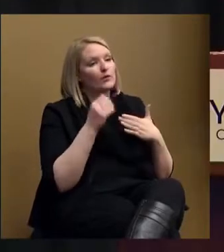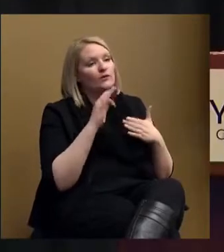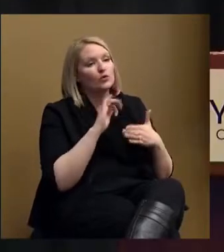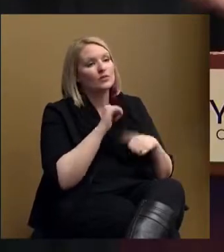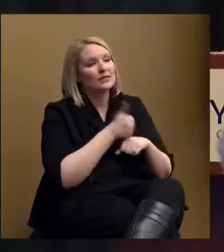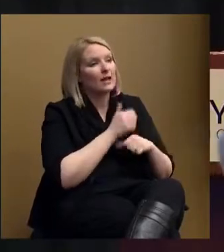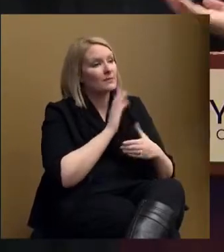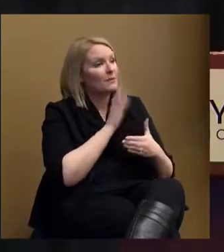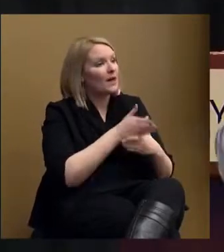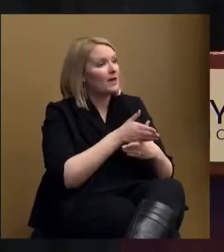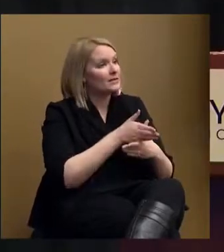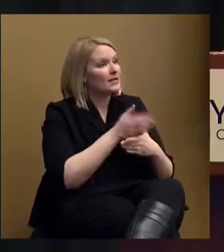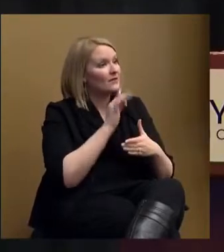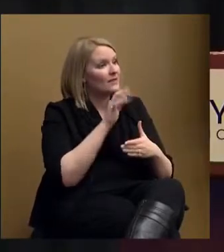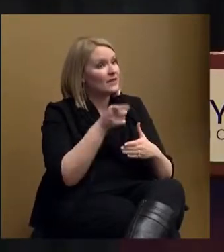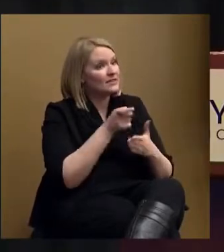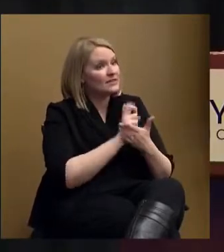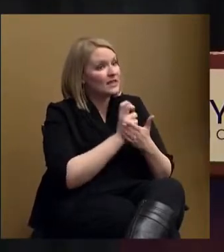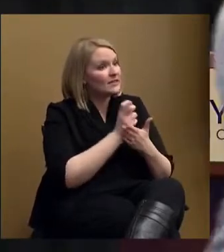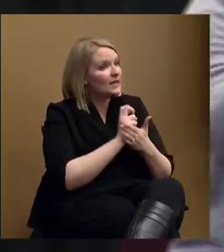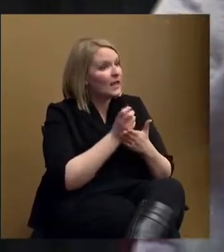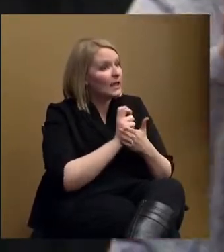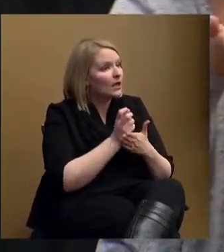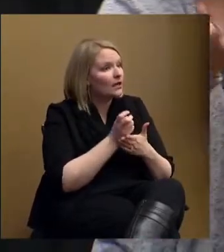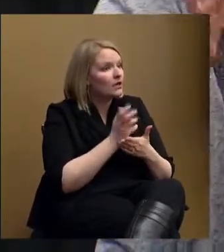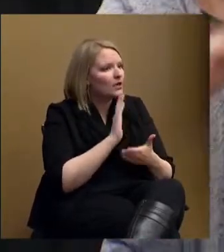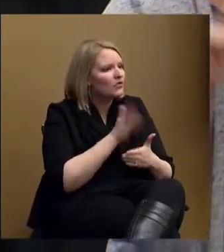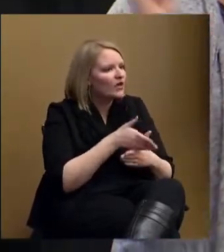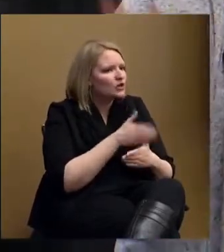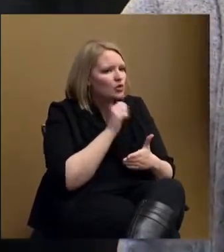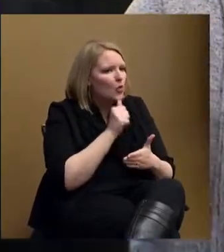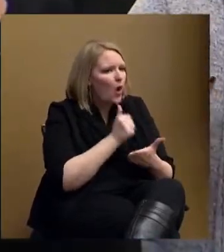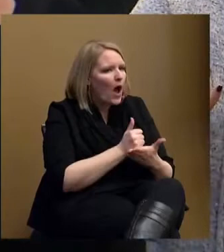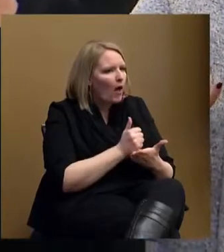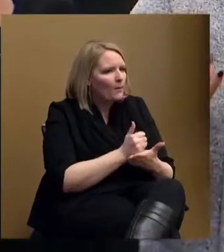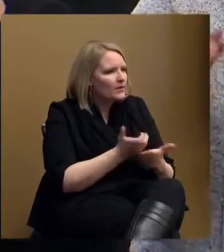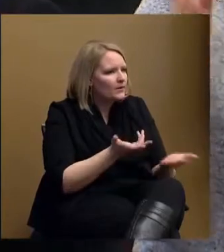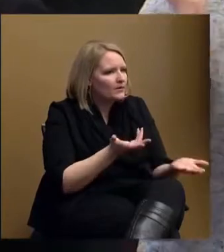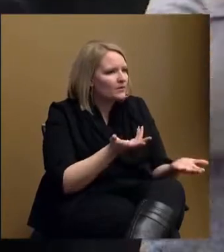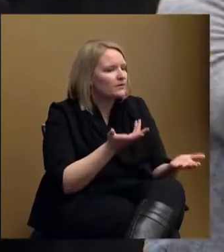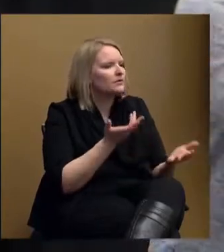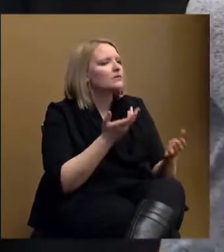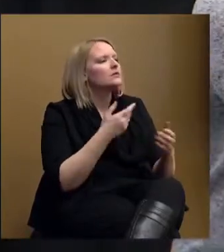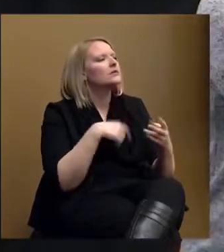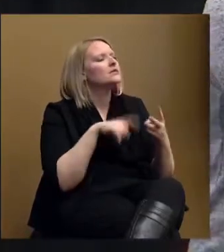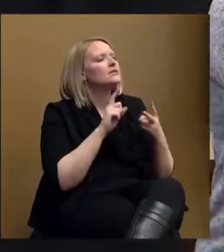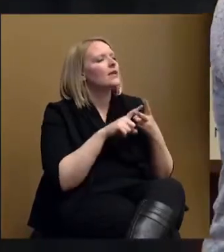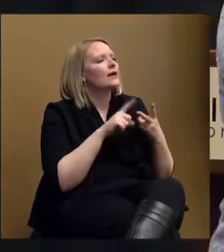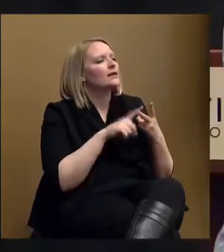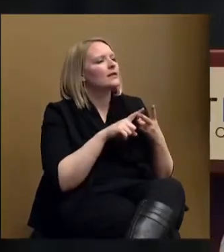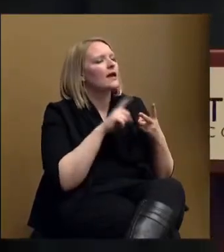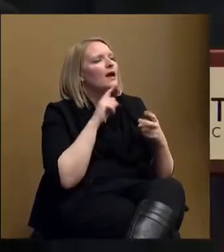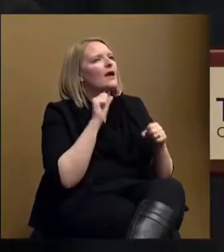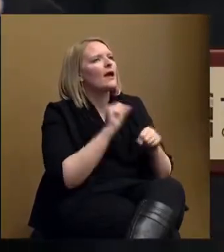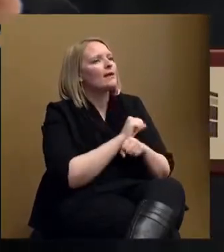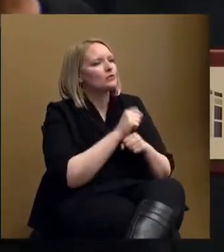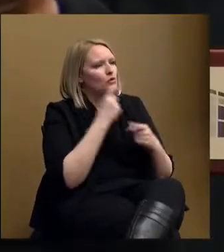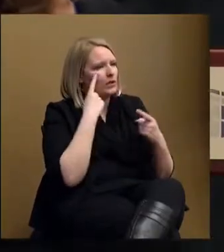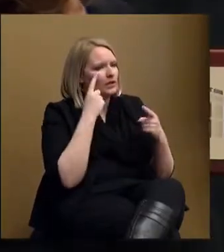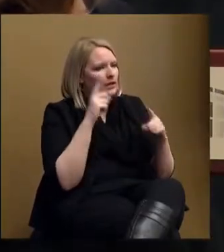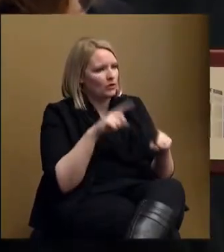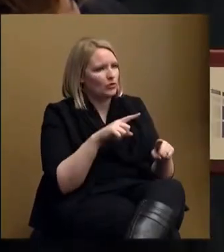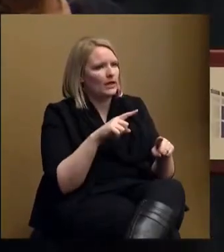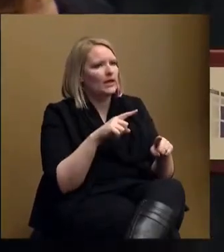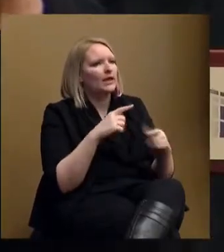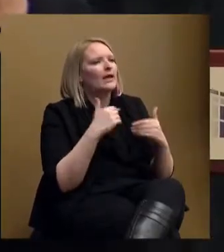if he's seizing in and out, then it's not going to be effective. Secondly, I absolutely concur with the idea